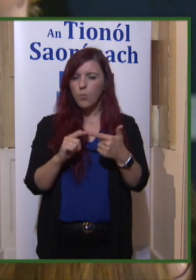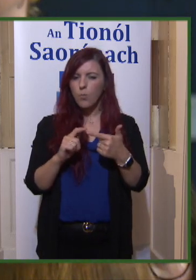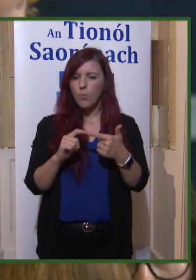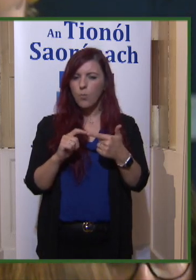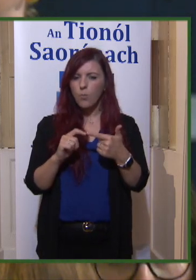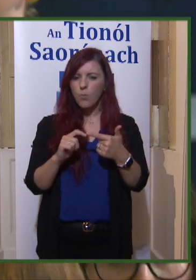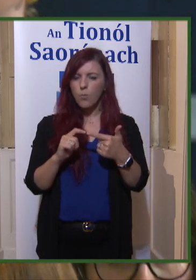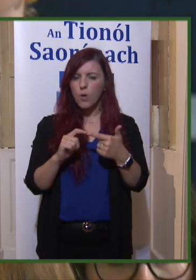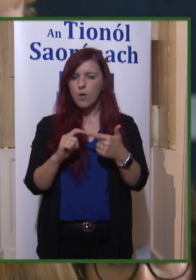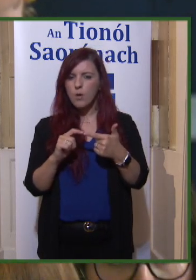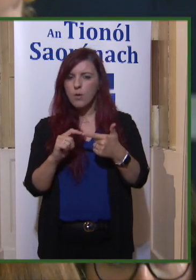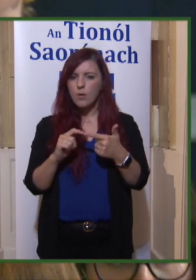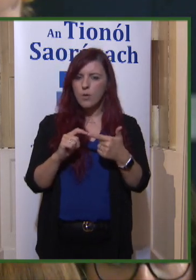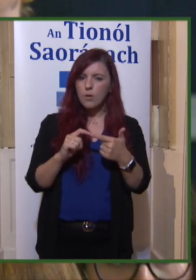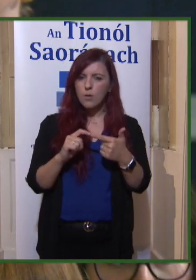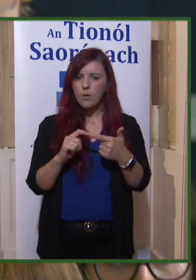what's the kind of